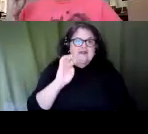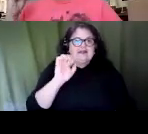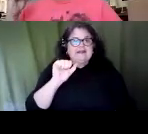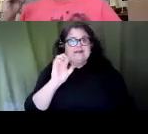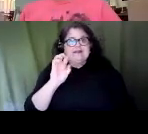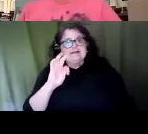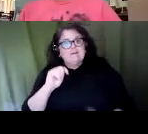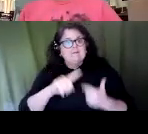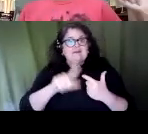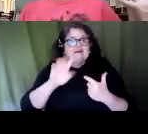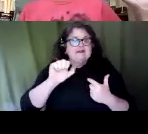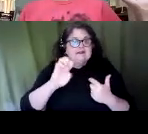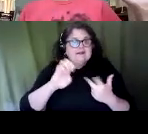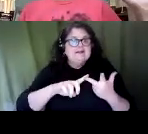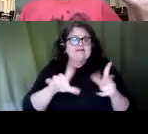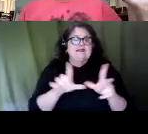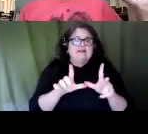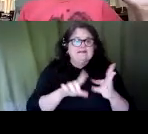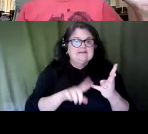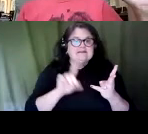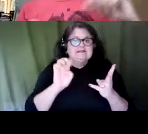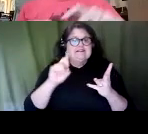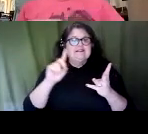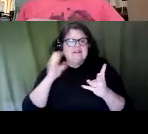and license and deeds. We'll talk about those in a minute.